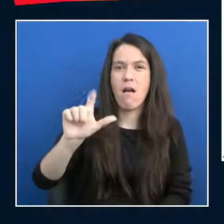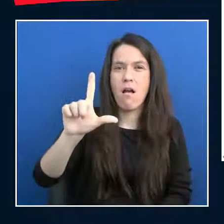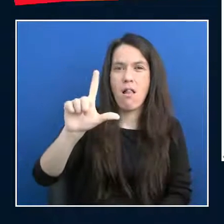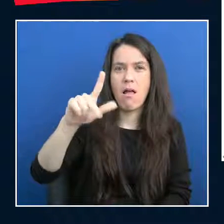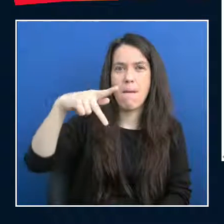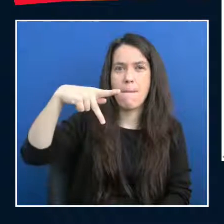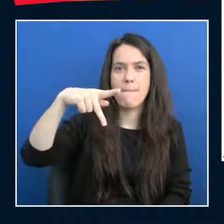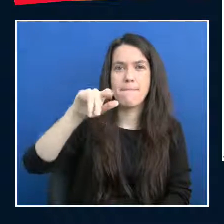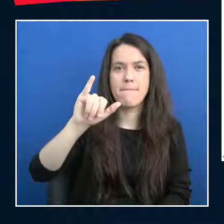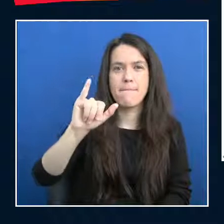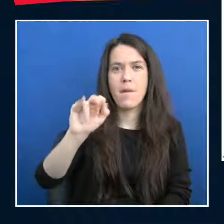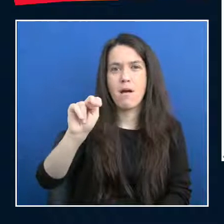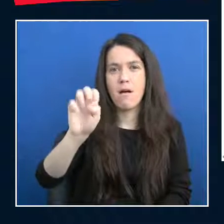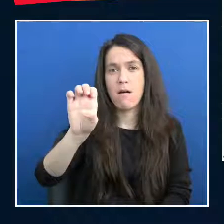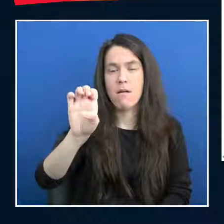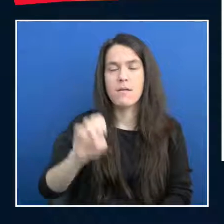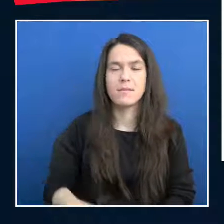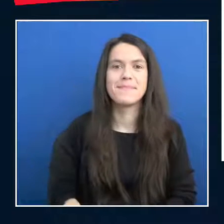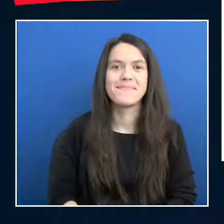for Maven here.